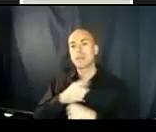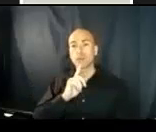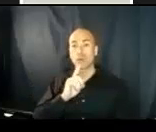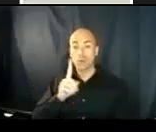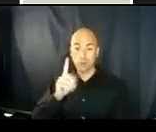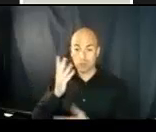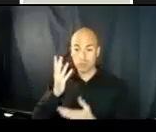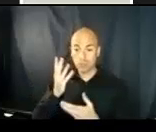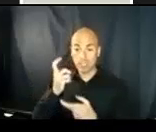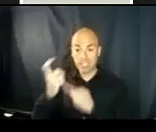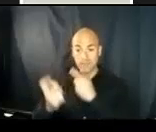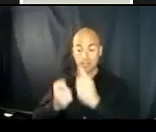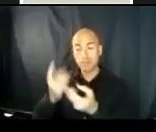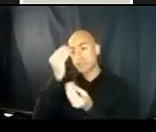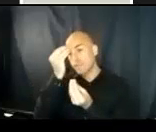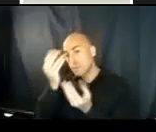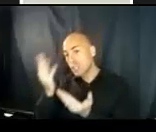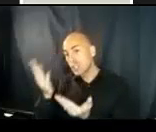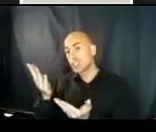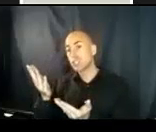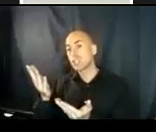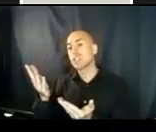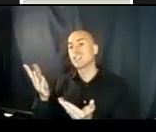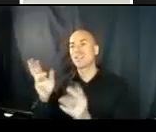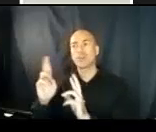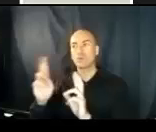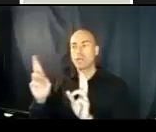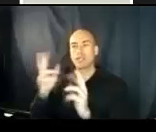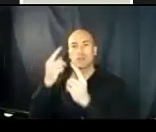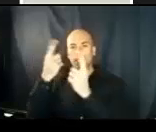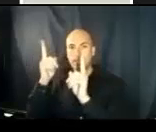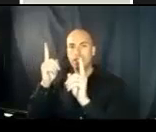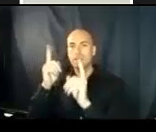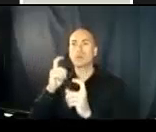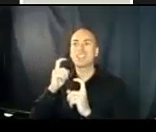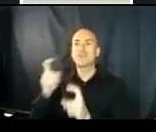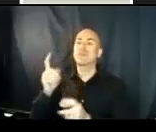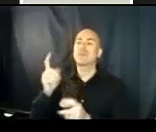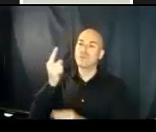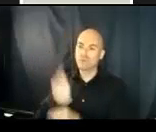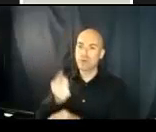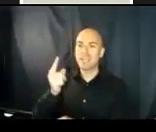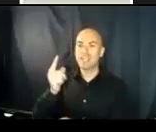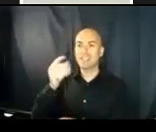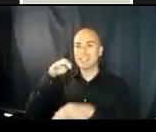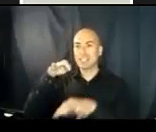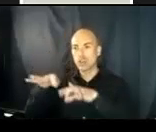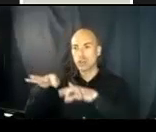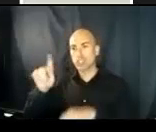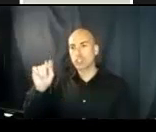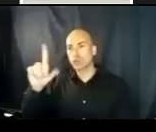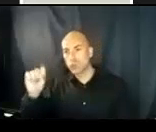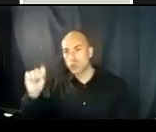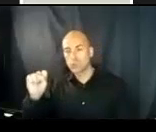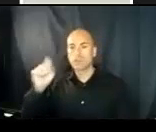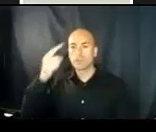providing them with this information, that we are setting them up for success by giving them the right instructions for navigating